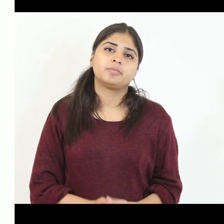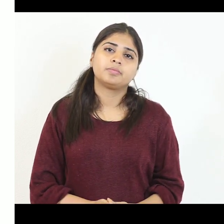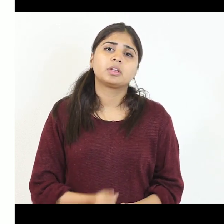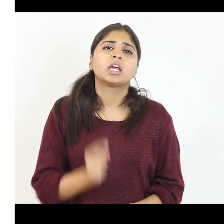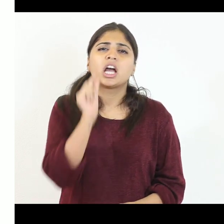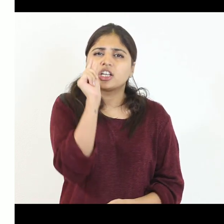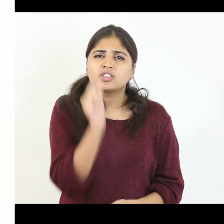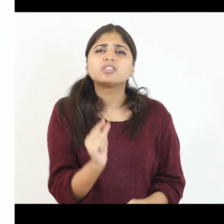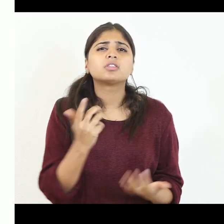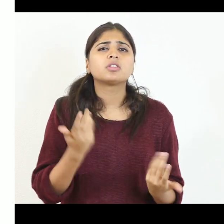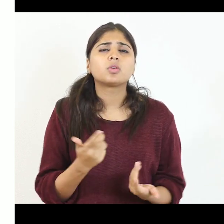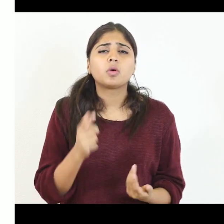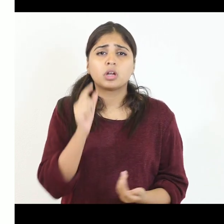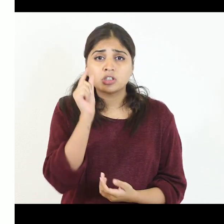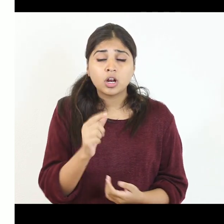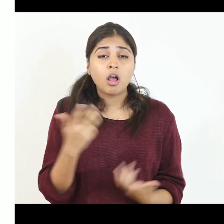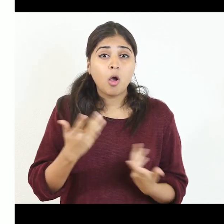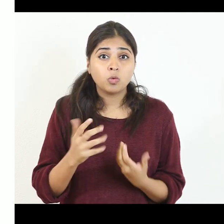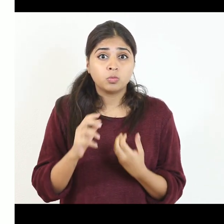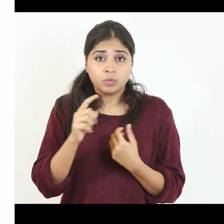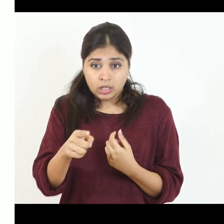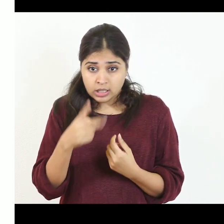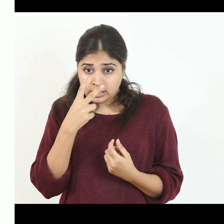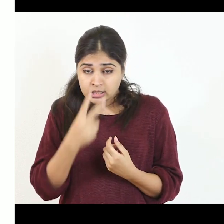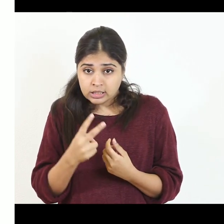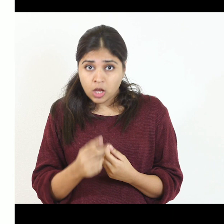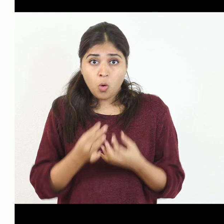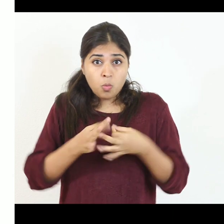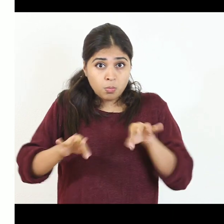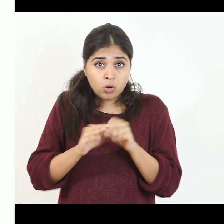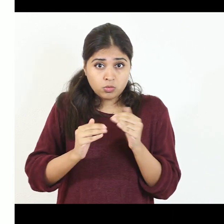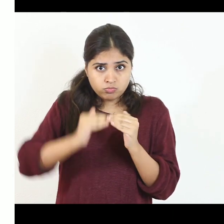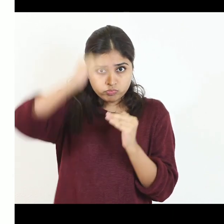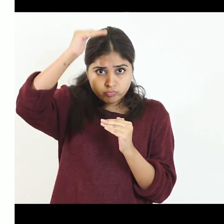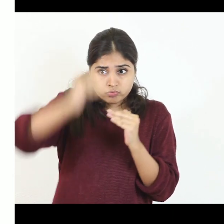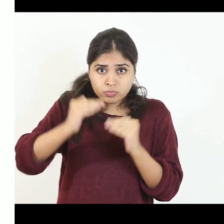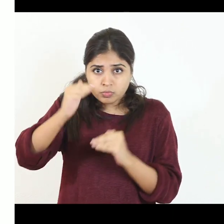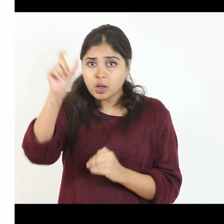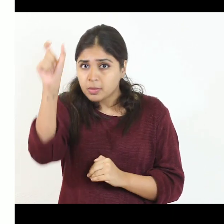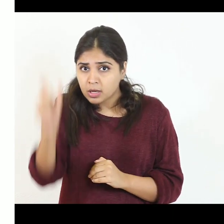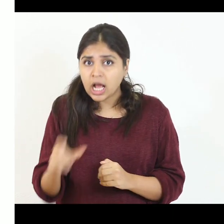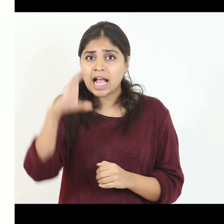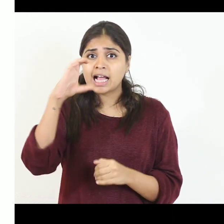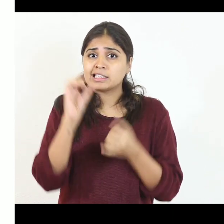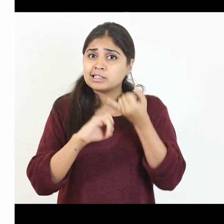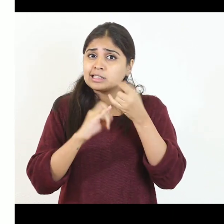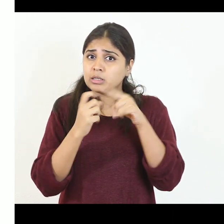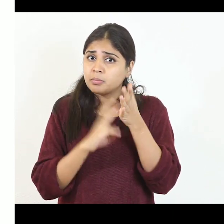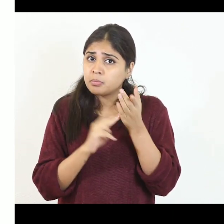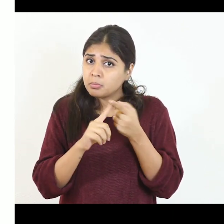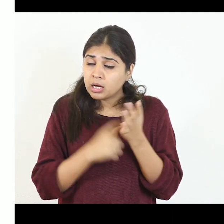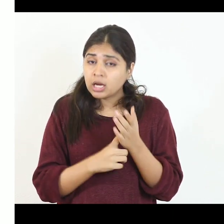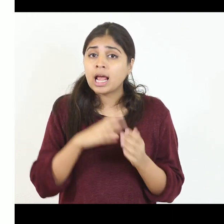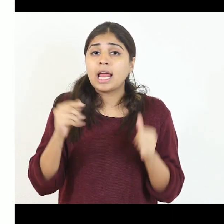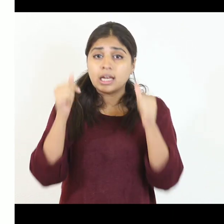Urgency is how critical the incident is to the customer, and the impact refers to the extent of